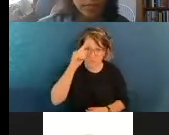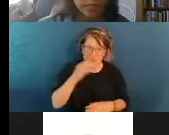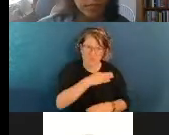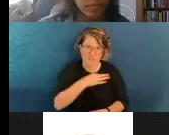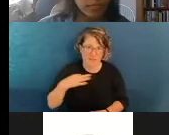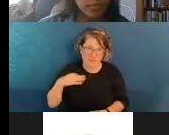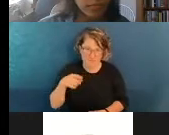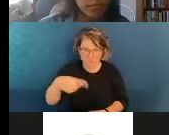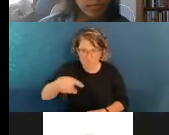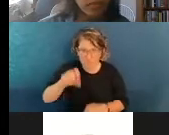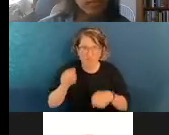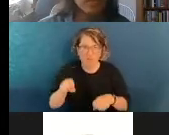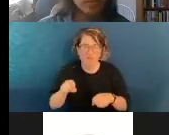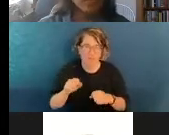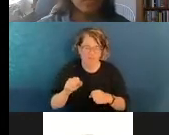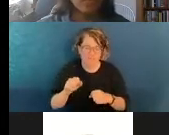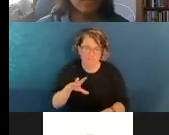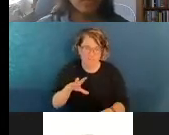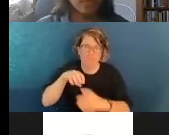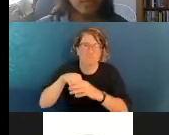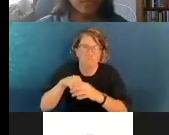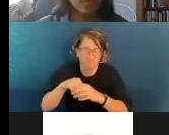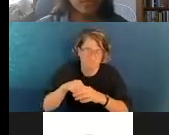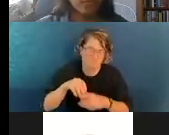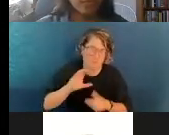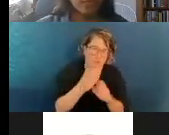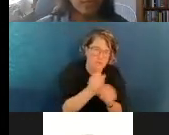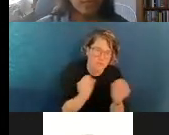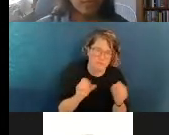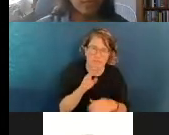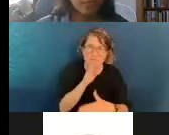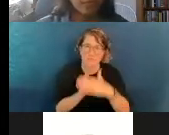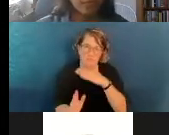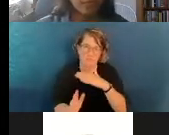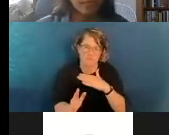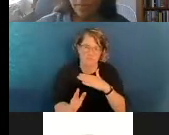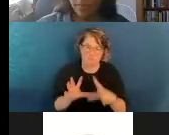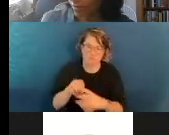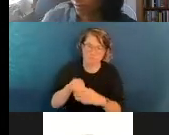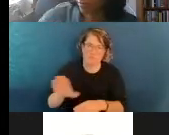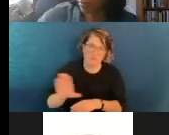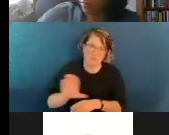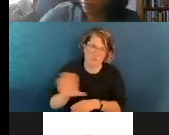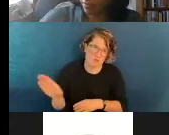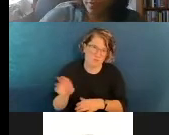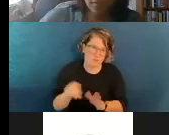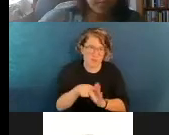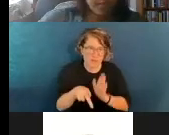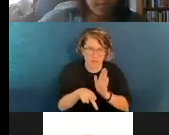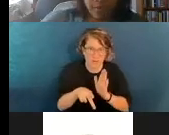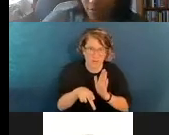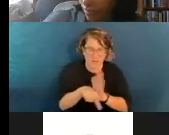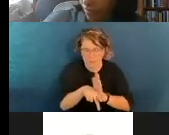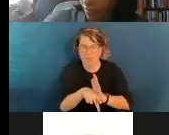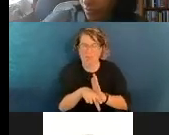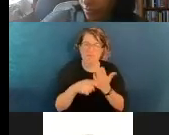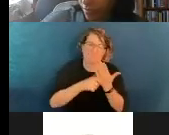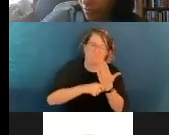and humility into any policy, initiative, or clinical practice guideline. So in late